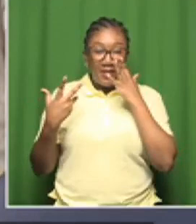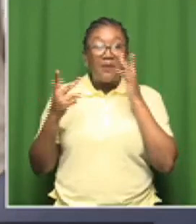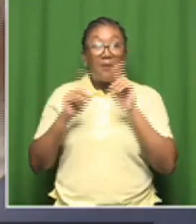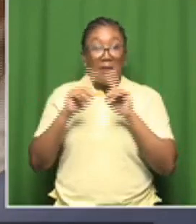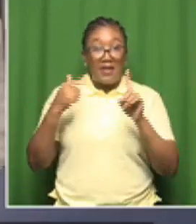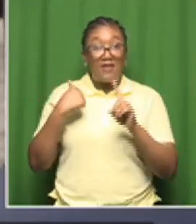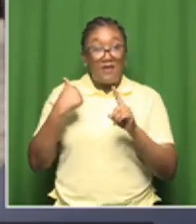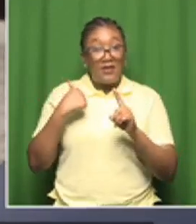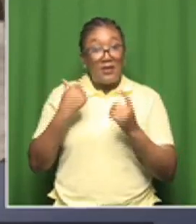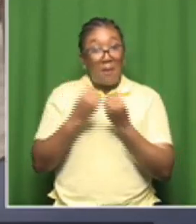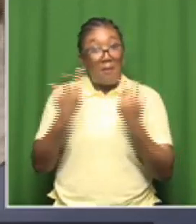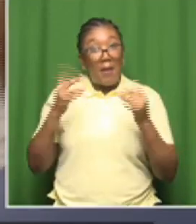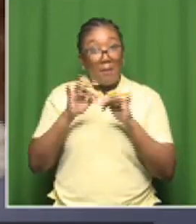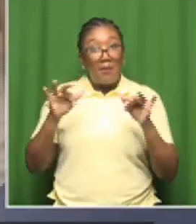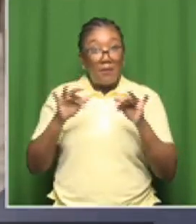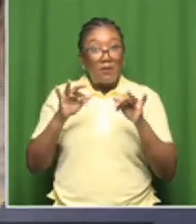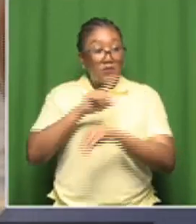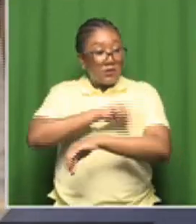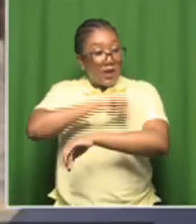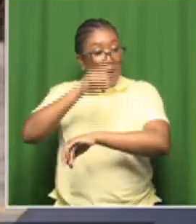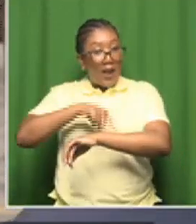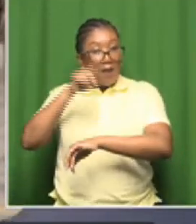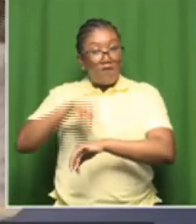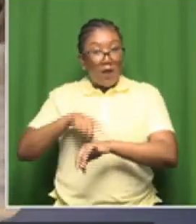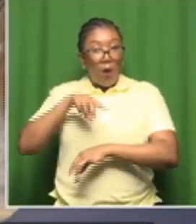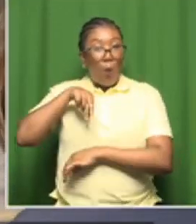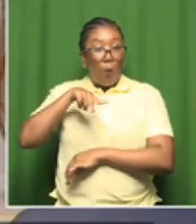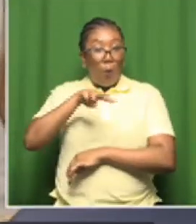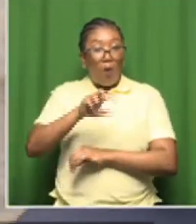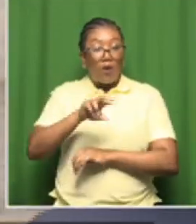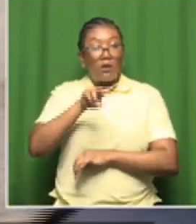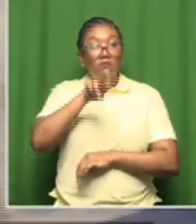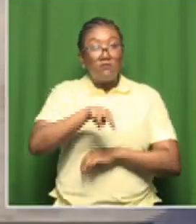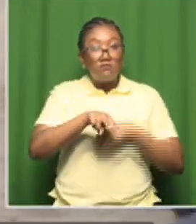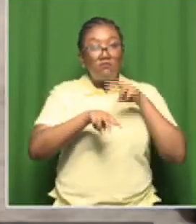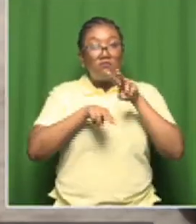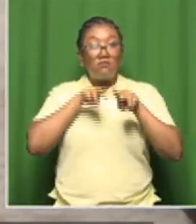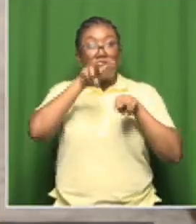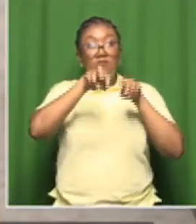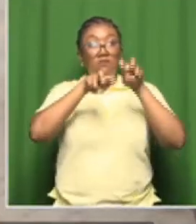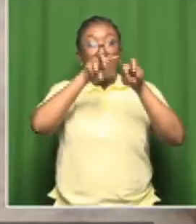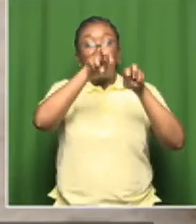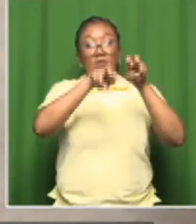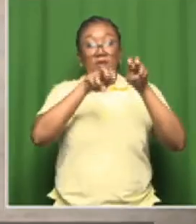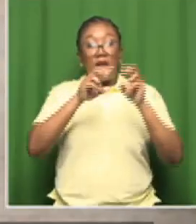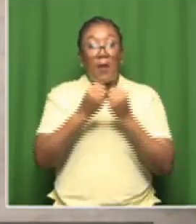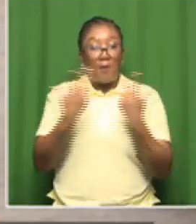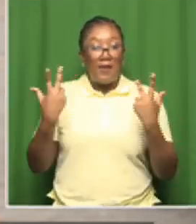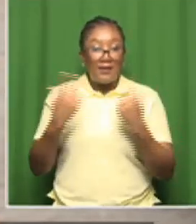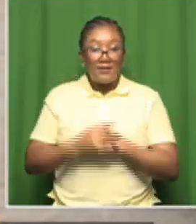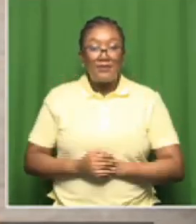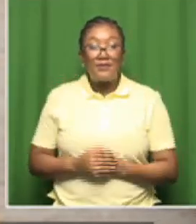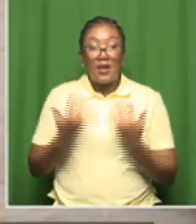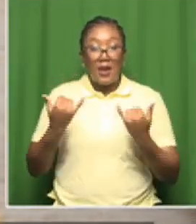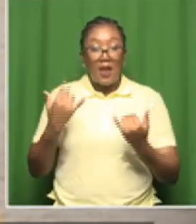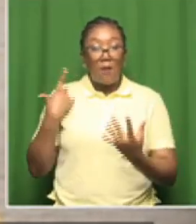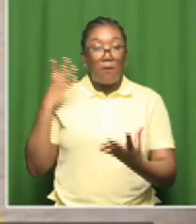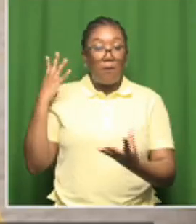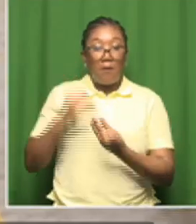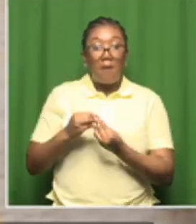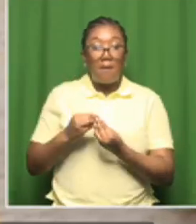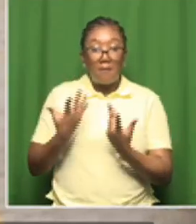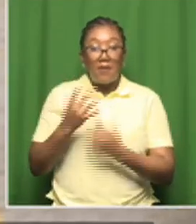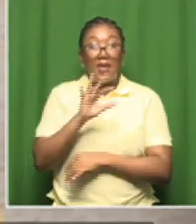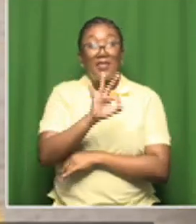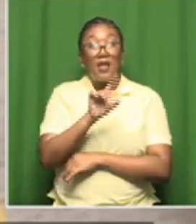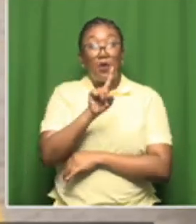car. How many people have you welcomed? And what does it mean to you to have such a good safety record? Well, to date, we've welcomed over